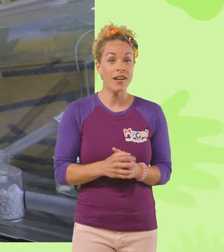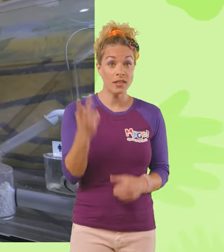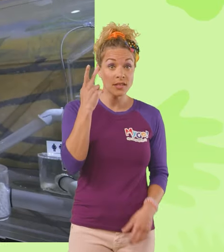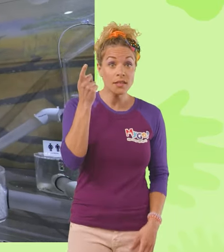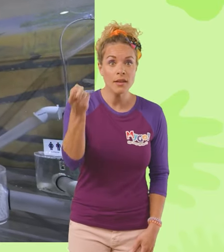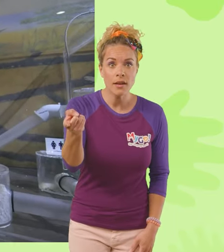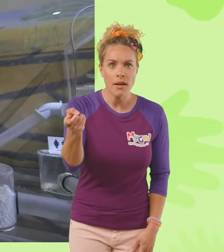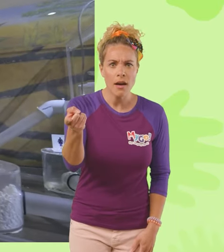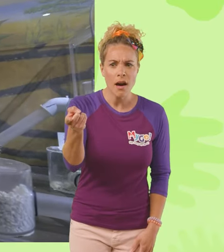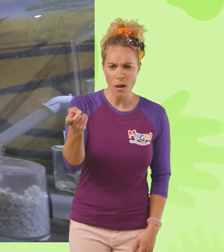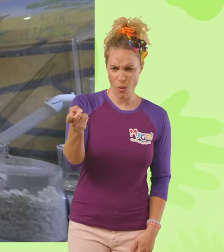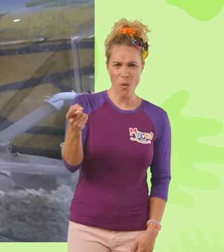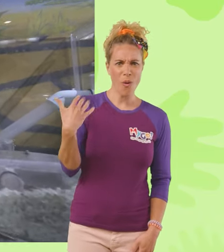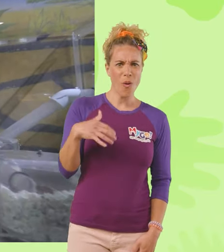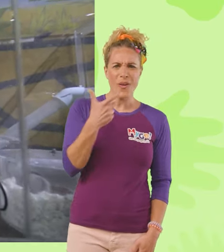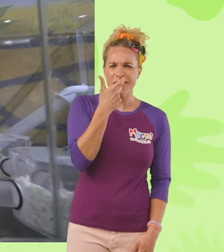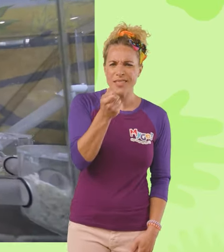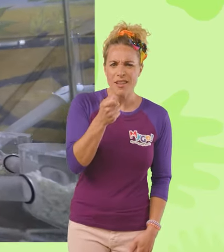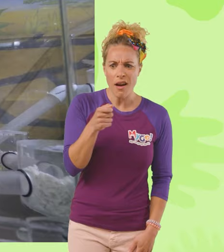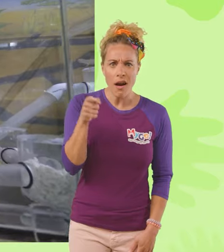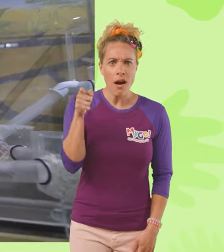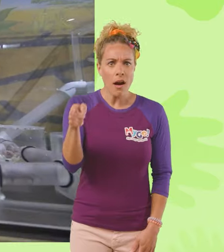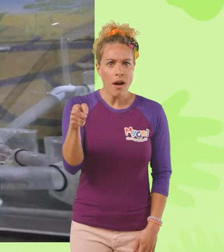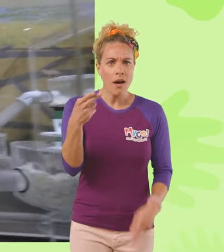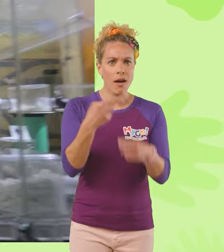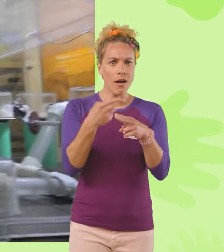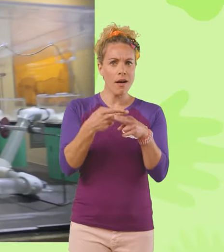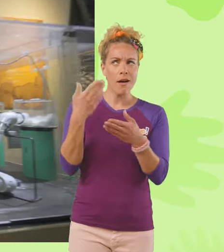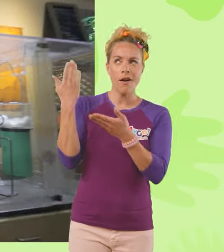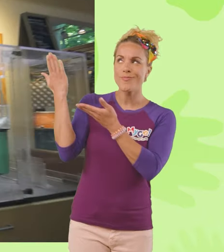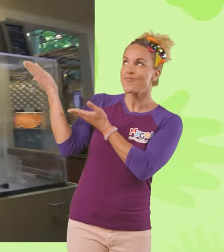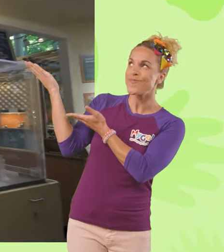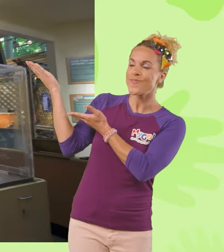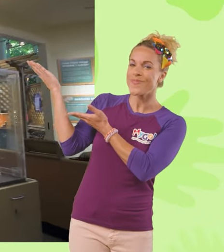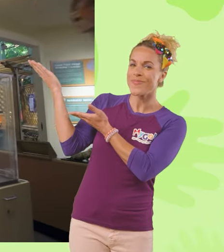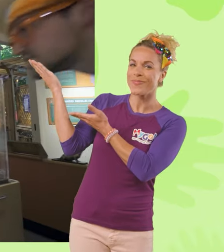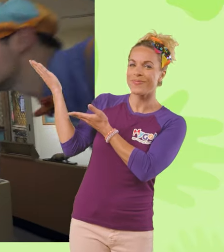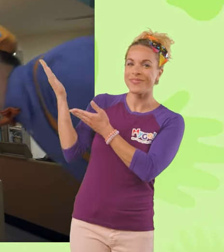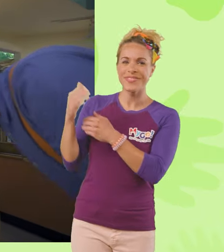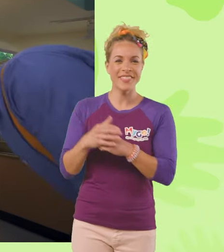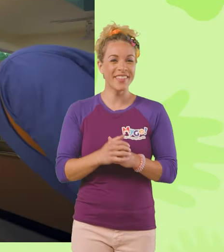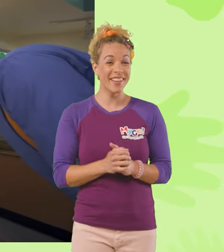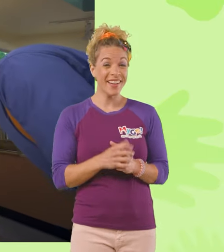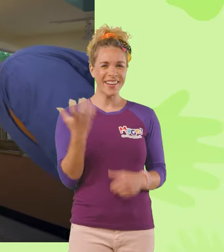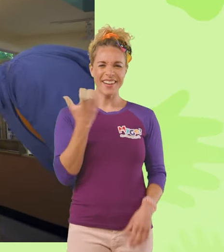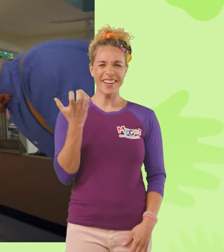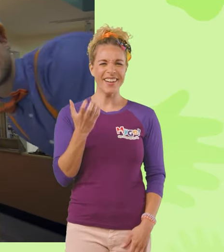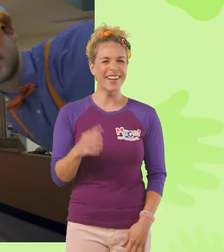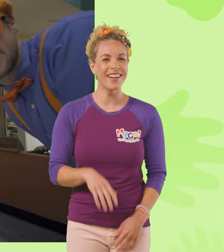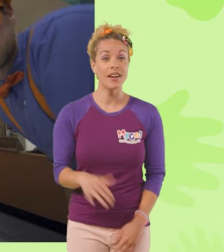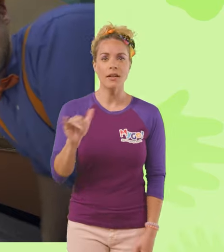do you see these? Whoa, interesting. These are naked mole rats. Wow.